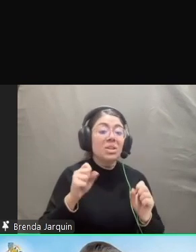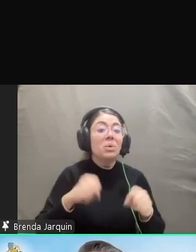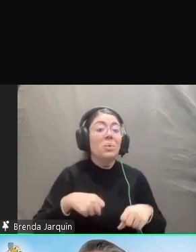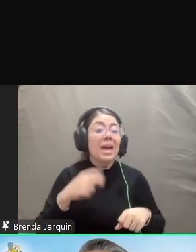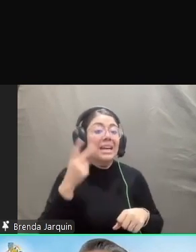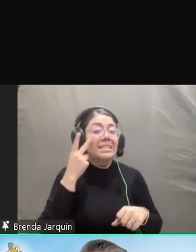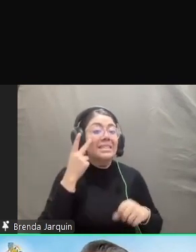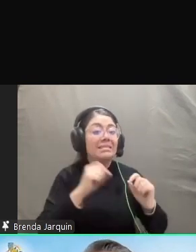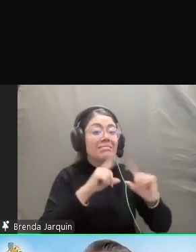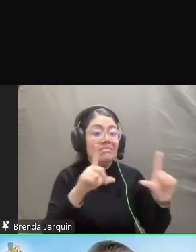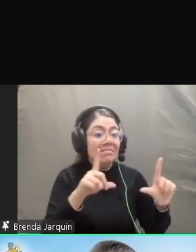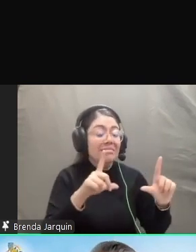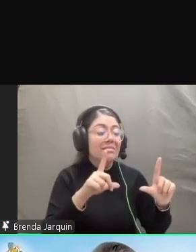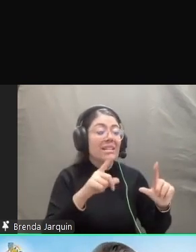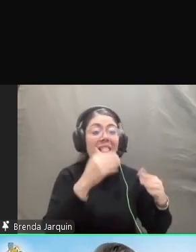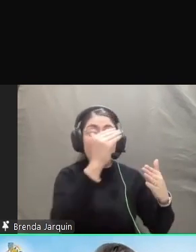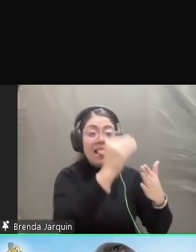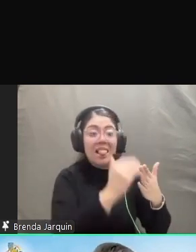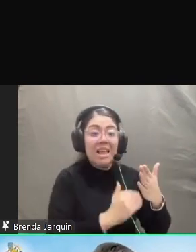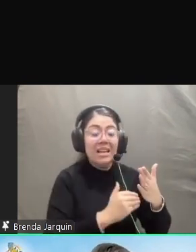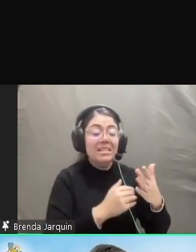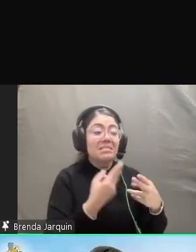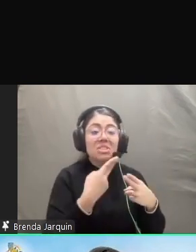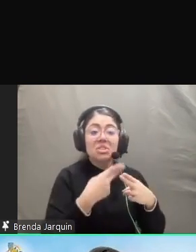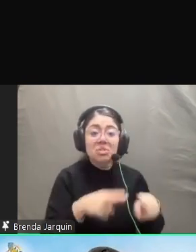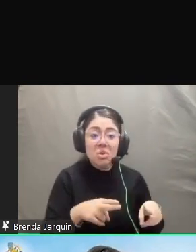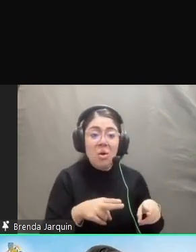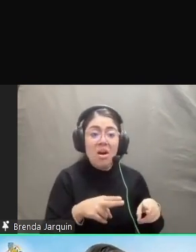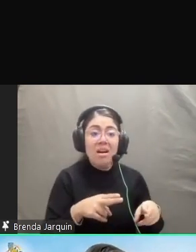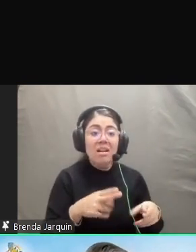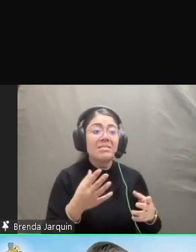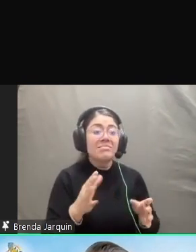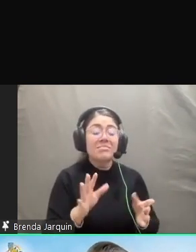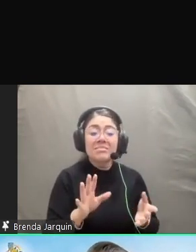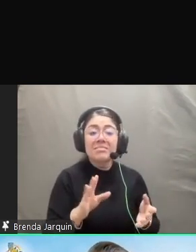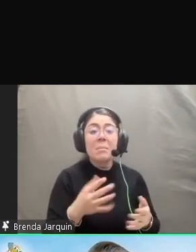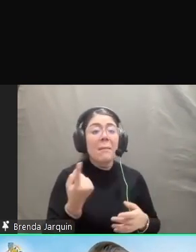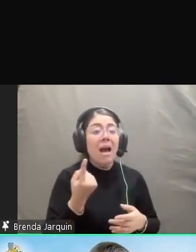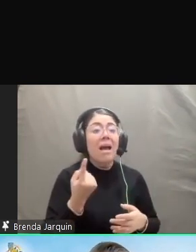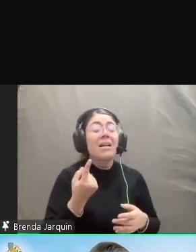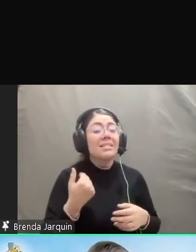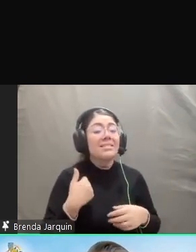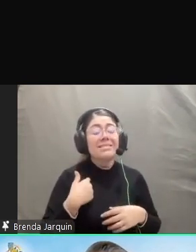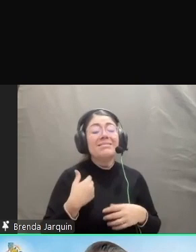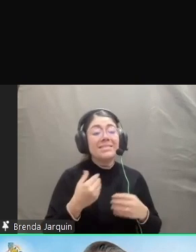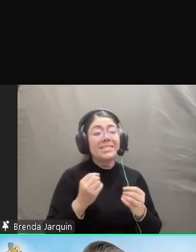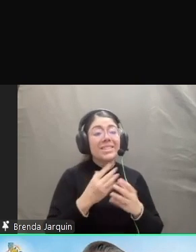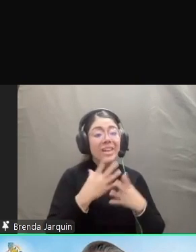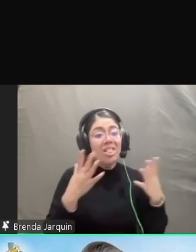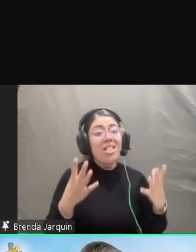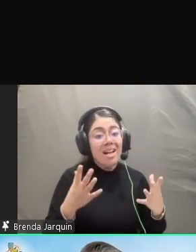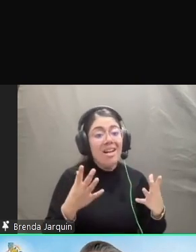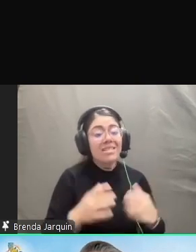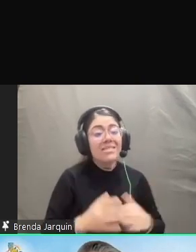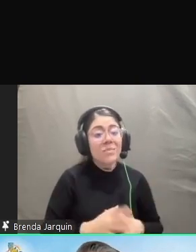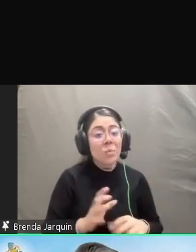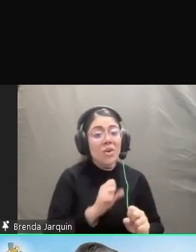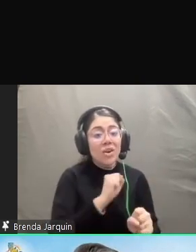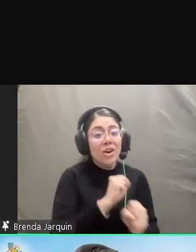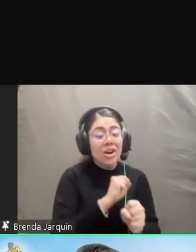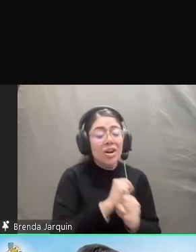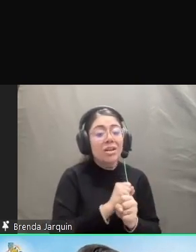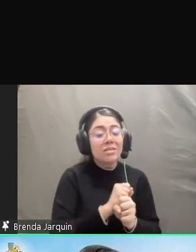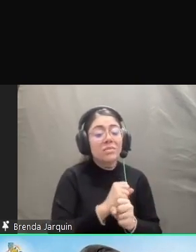very complex process. And so for this, we are giving you a resource that's called the 5 Steps to Organize